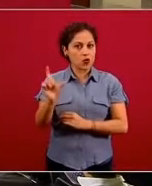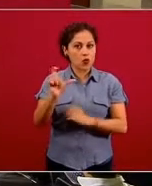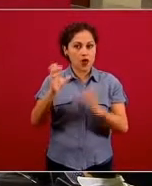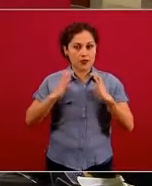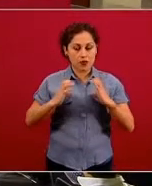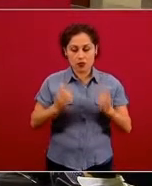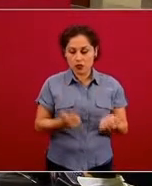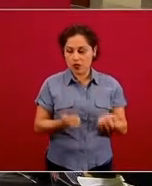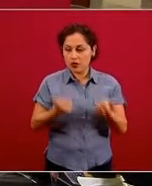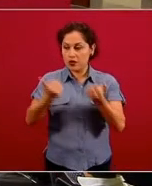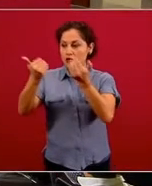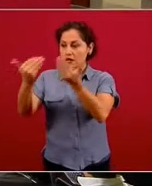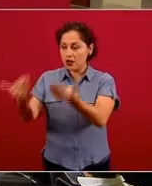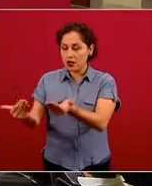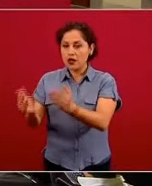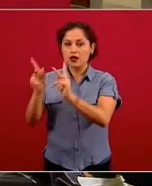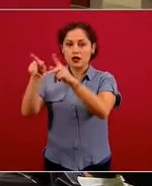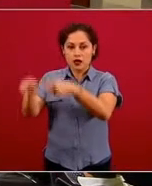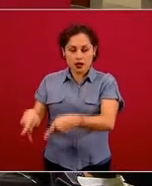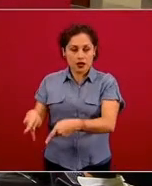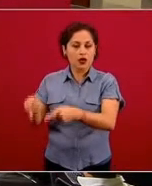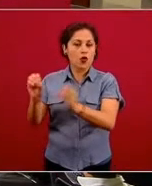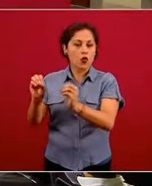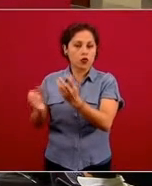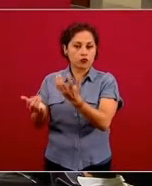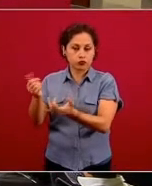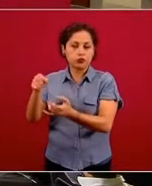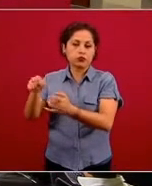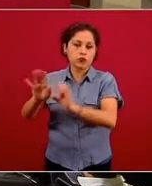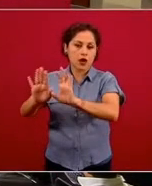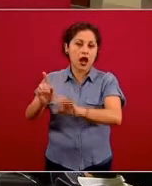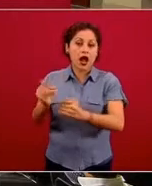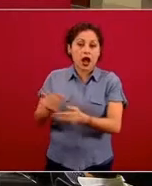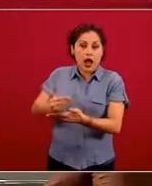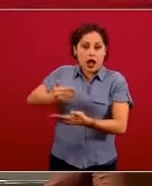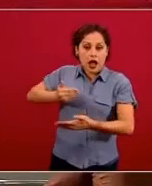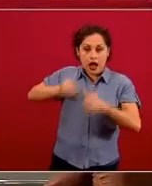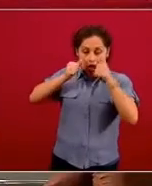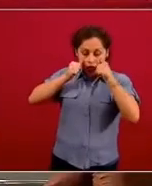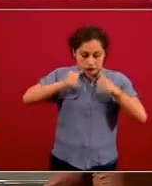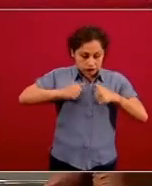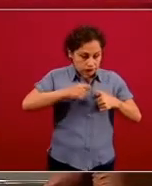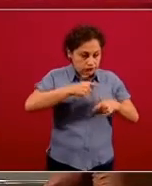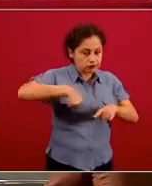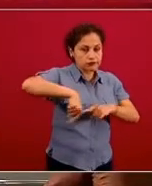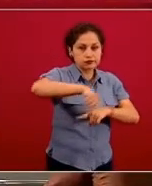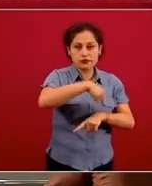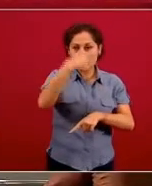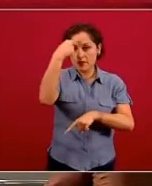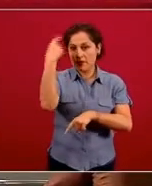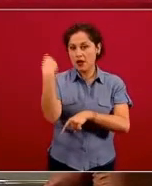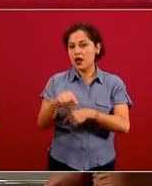these biosecurity measures, that is the degree to which we will avoid any